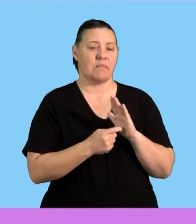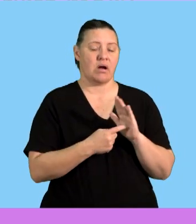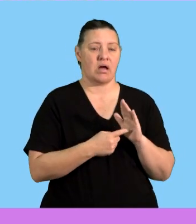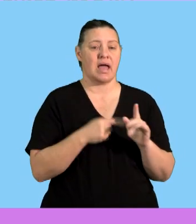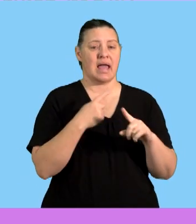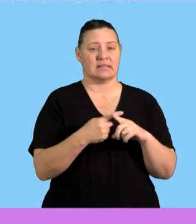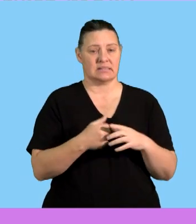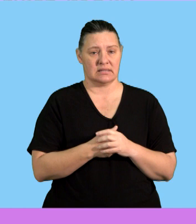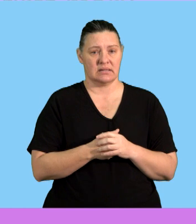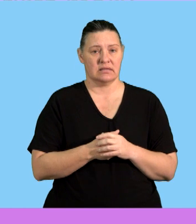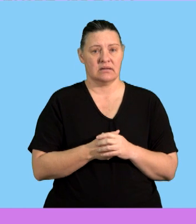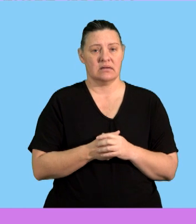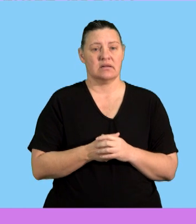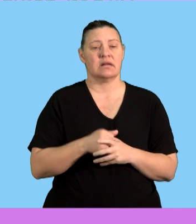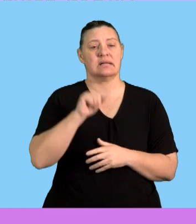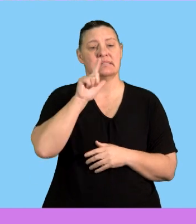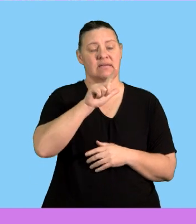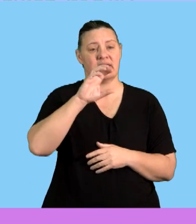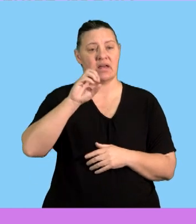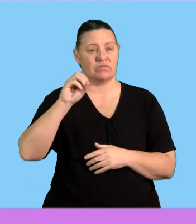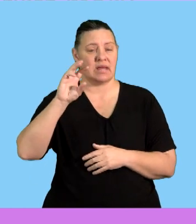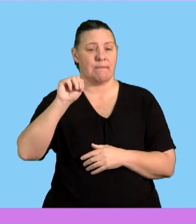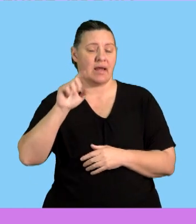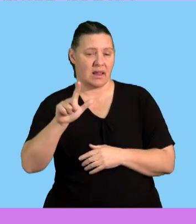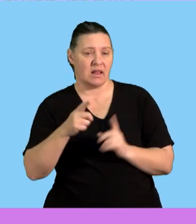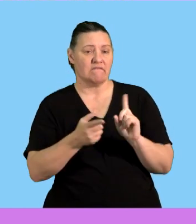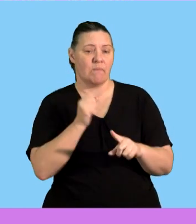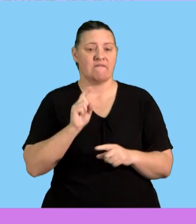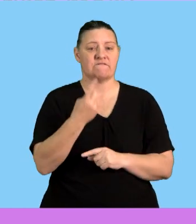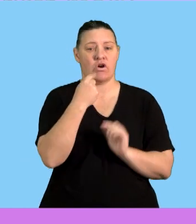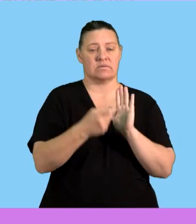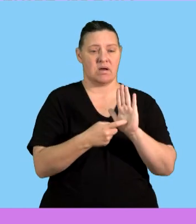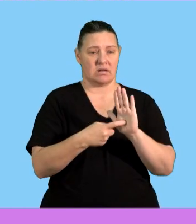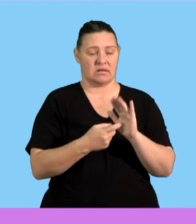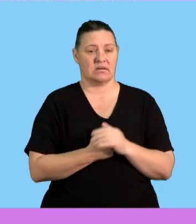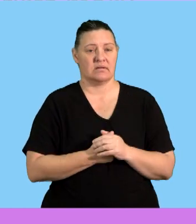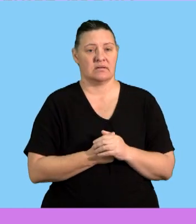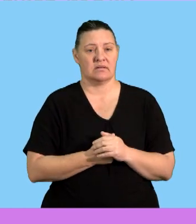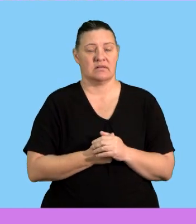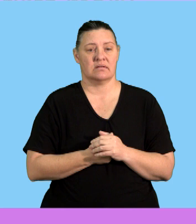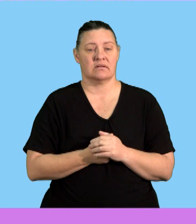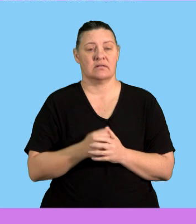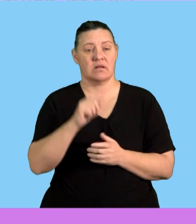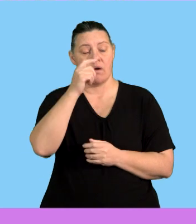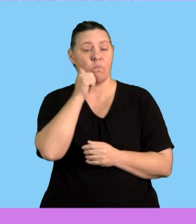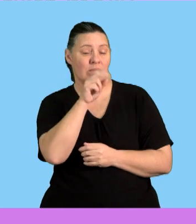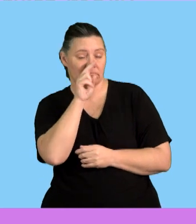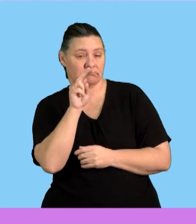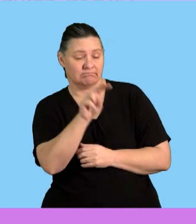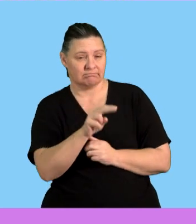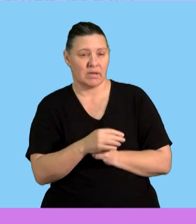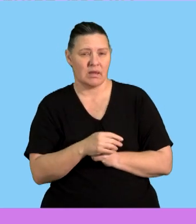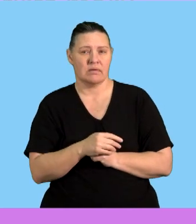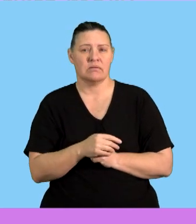mark labeled X, right? Exactly 700 millimeters from the first mark. Now, when I look at